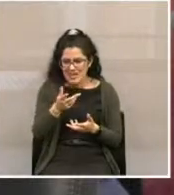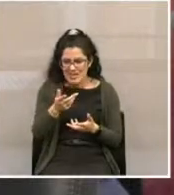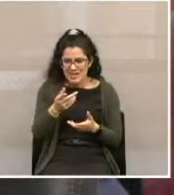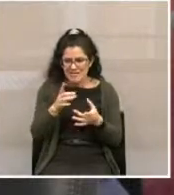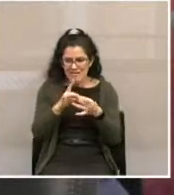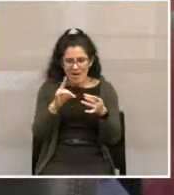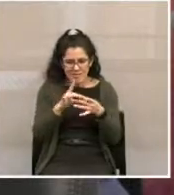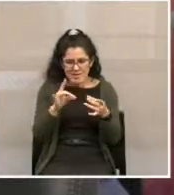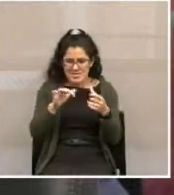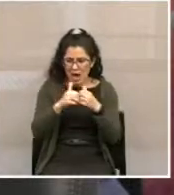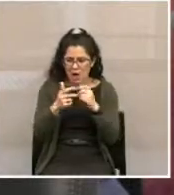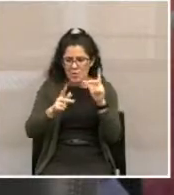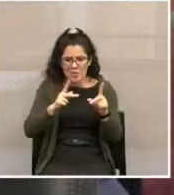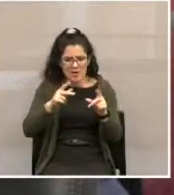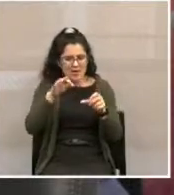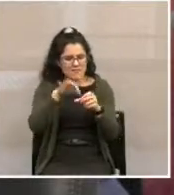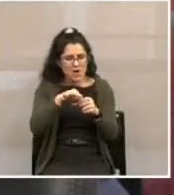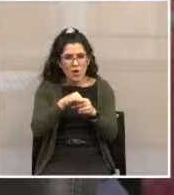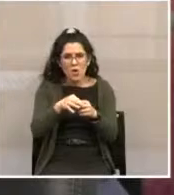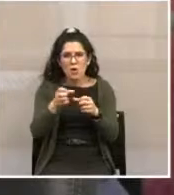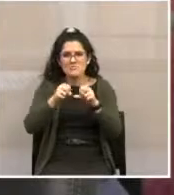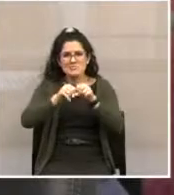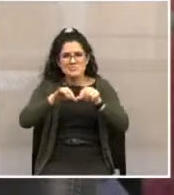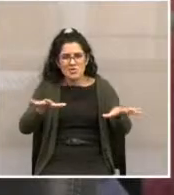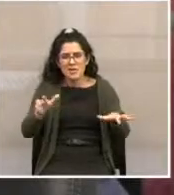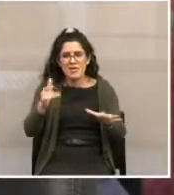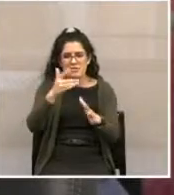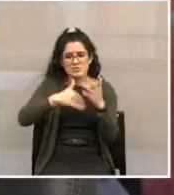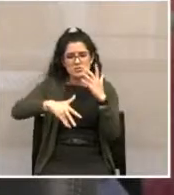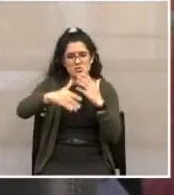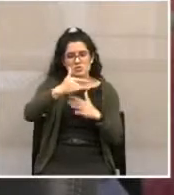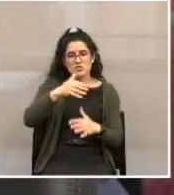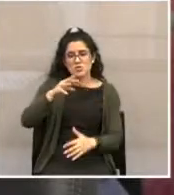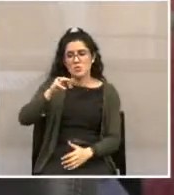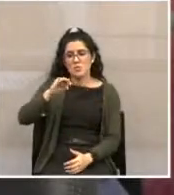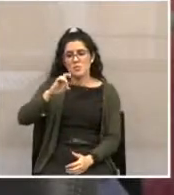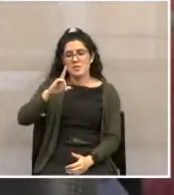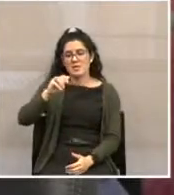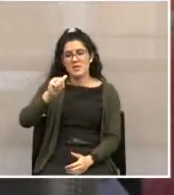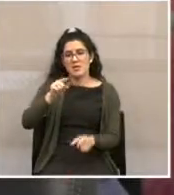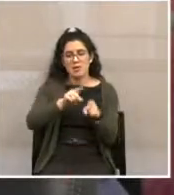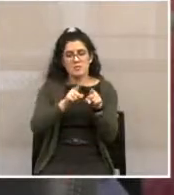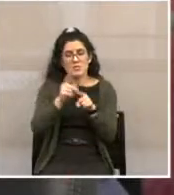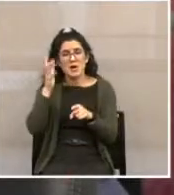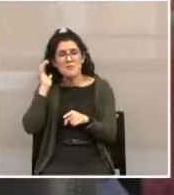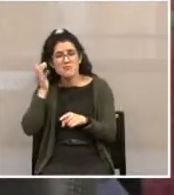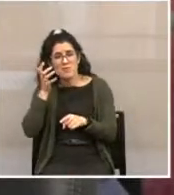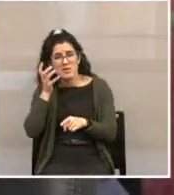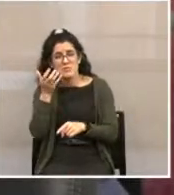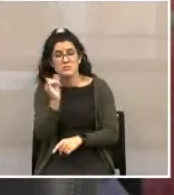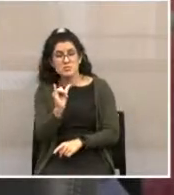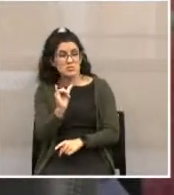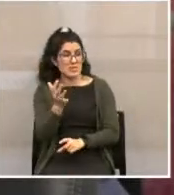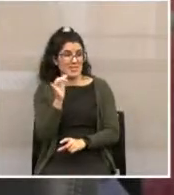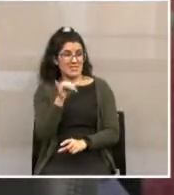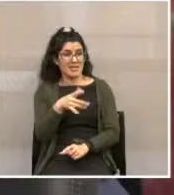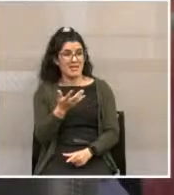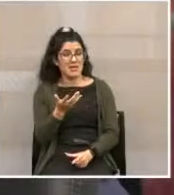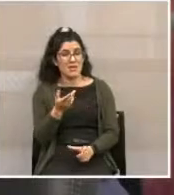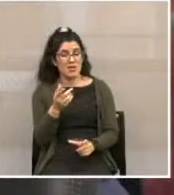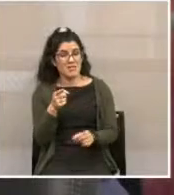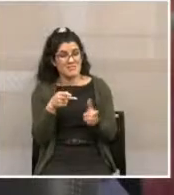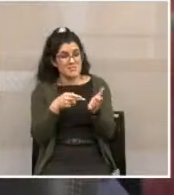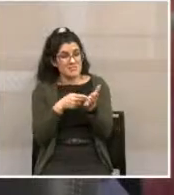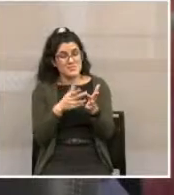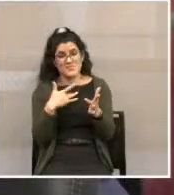can vote, spreading on social media and at times on radio outlets in a way that was very